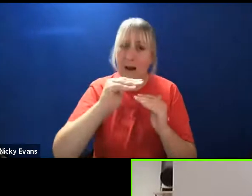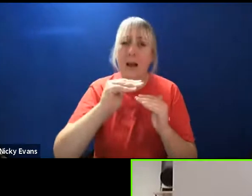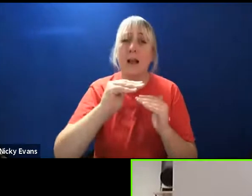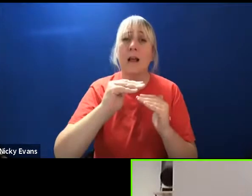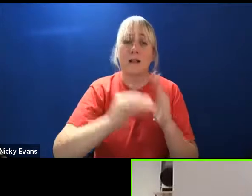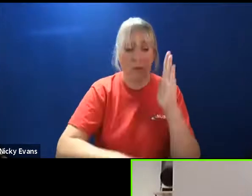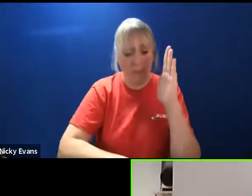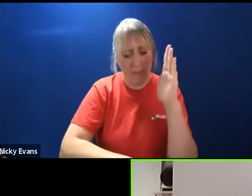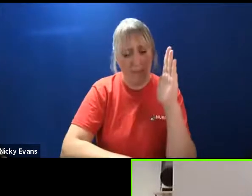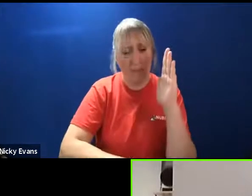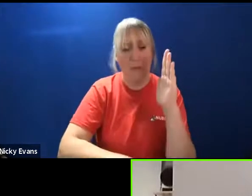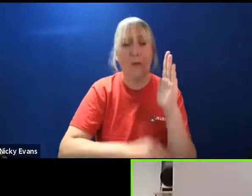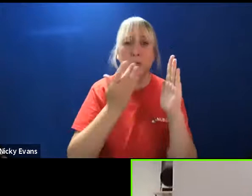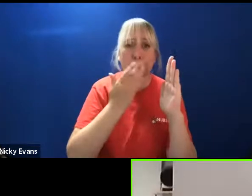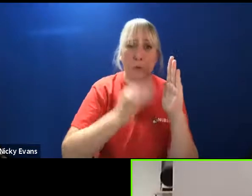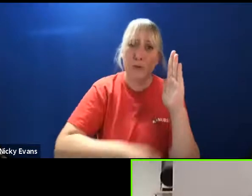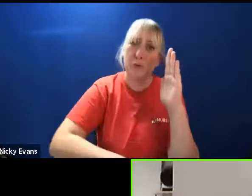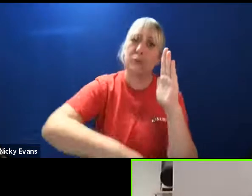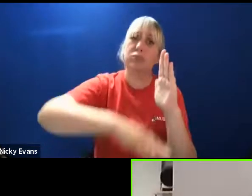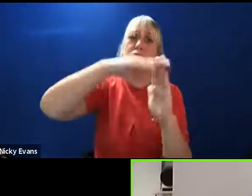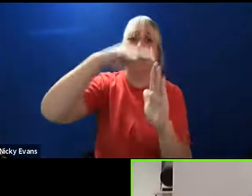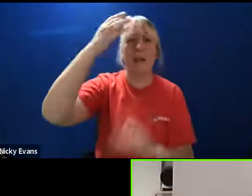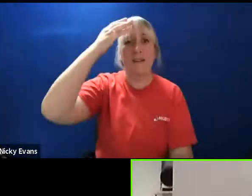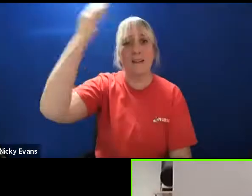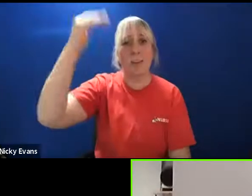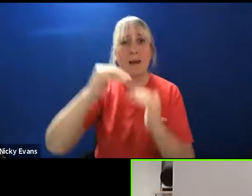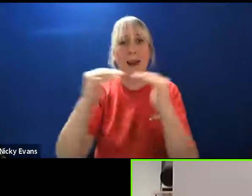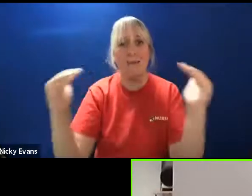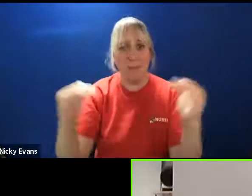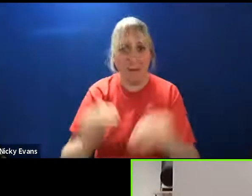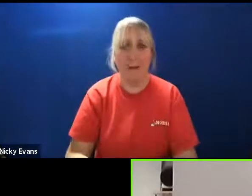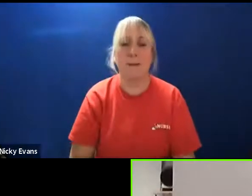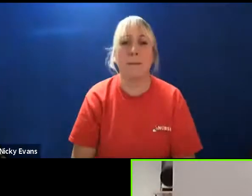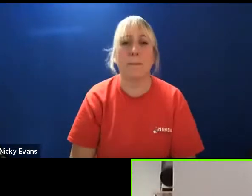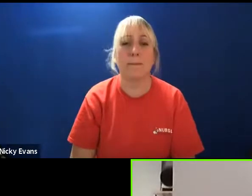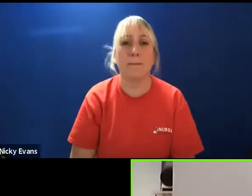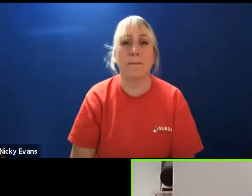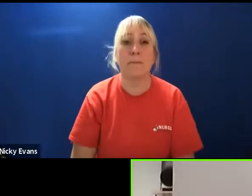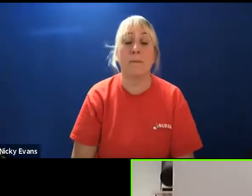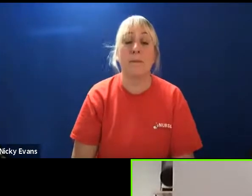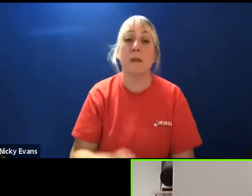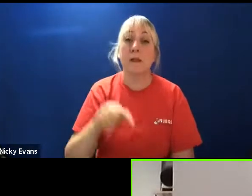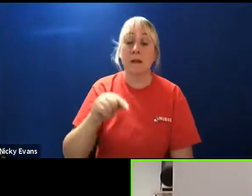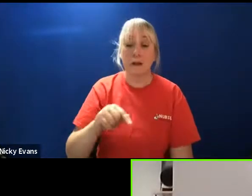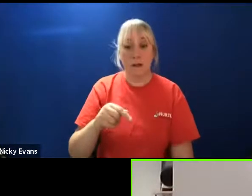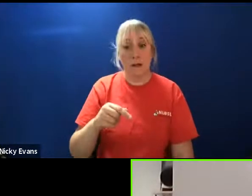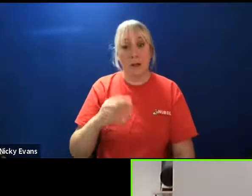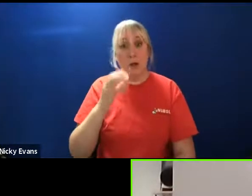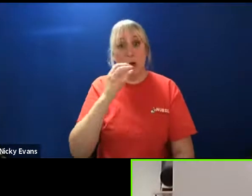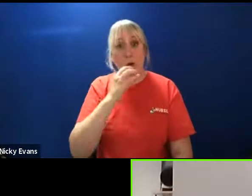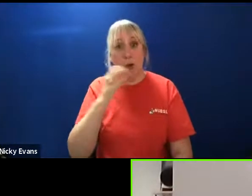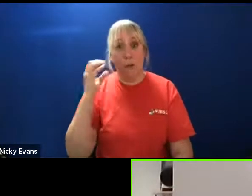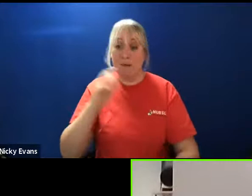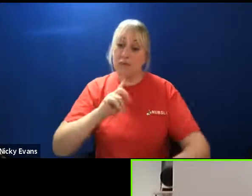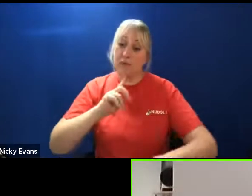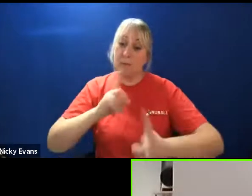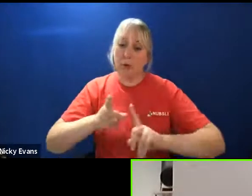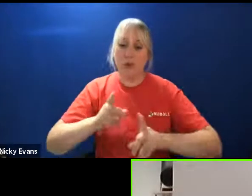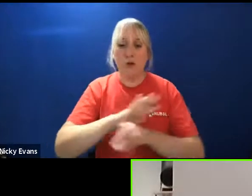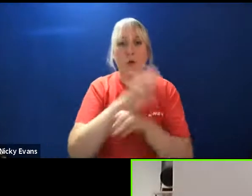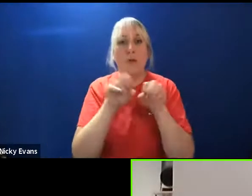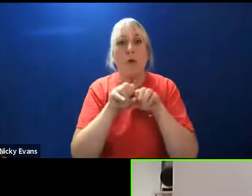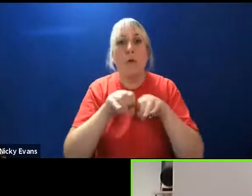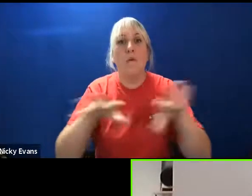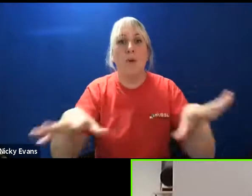level. As we've heard tonight, Cuba has responded in an organised and efficient way to the coronavirus